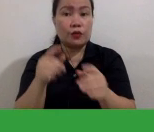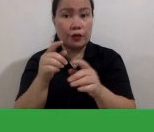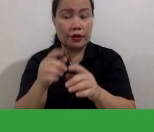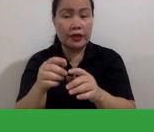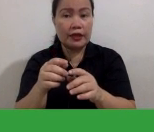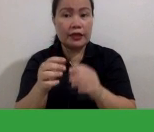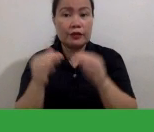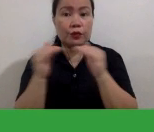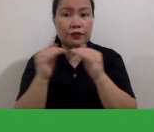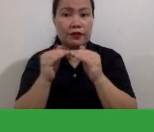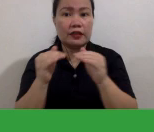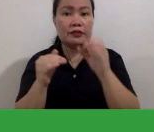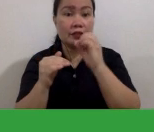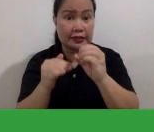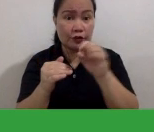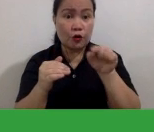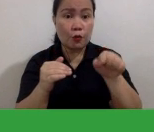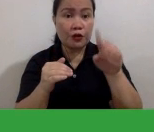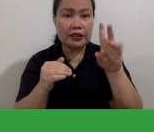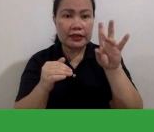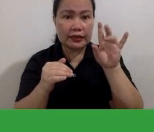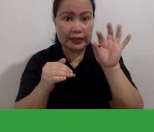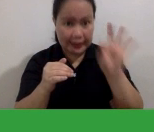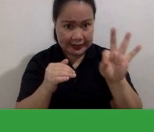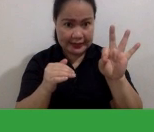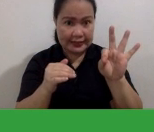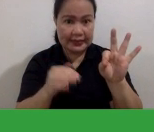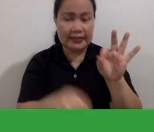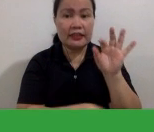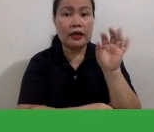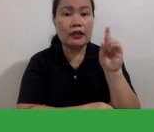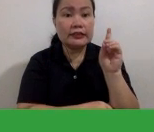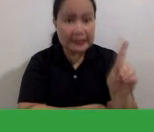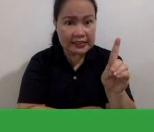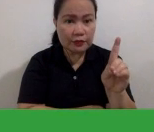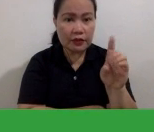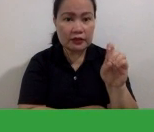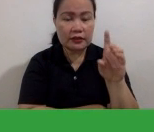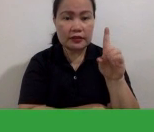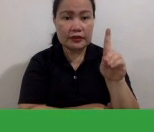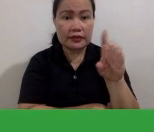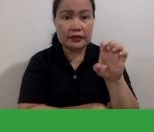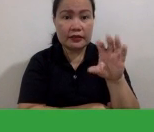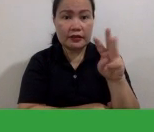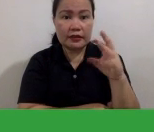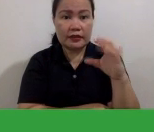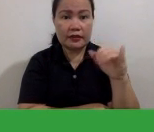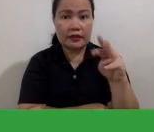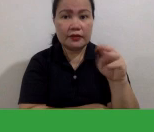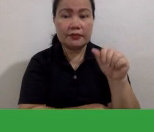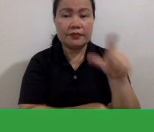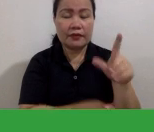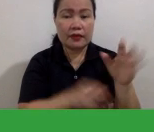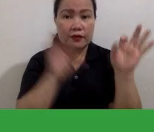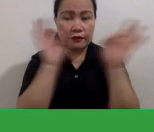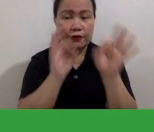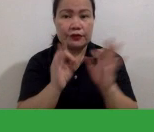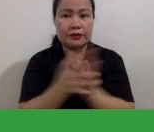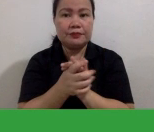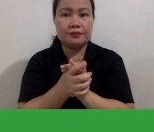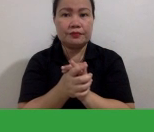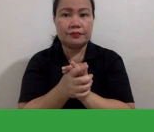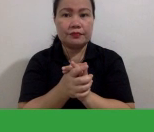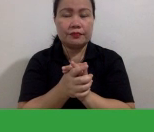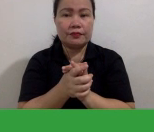equivalent to 0.9. Okay, in decimal form. So, 9/10 in fraction form, in